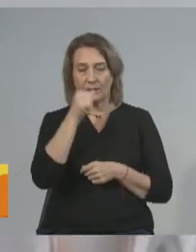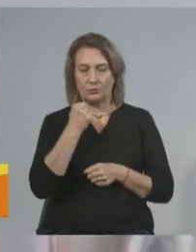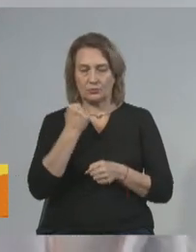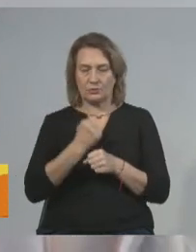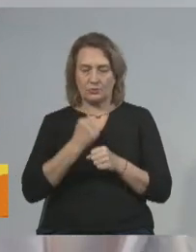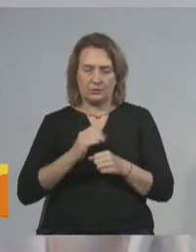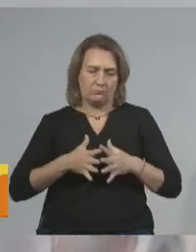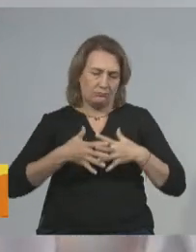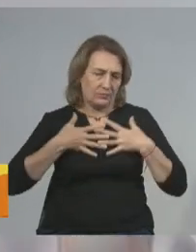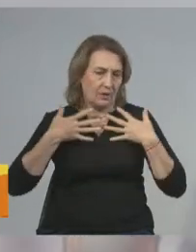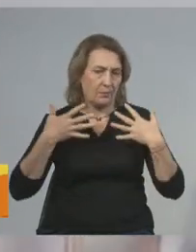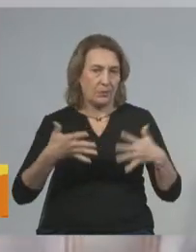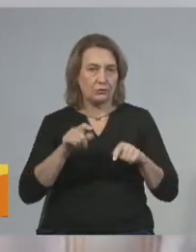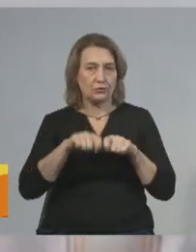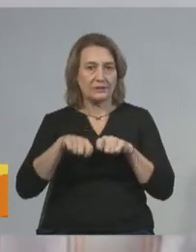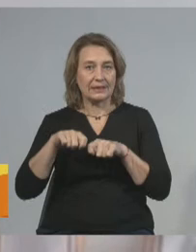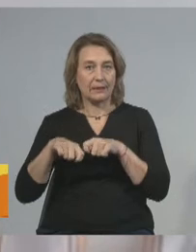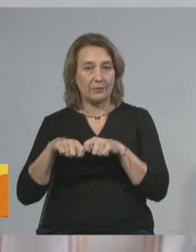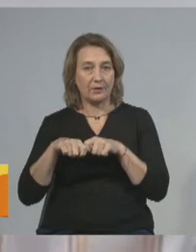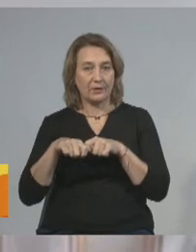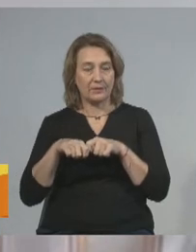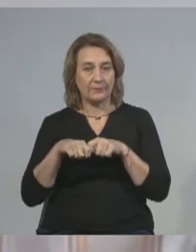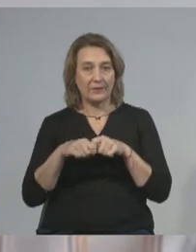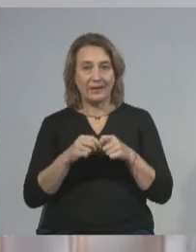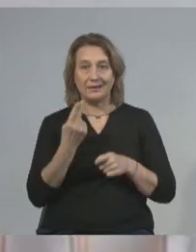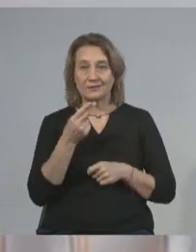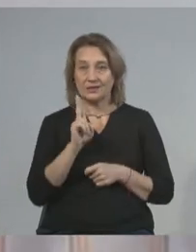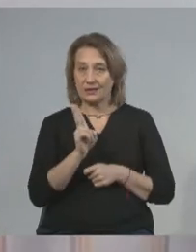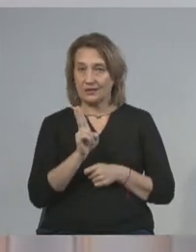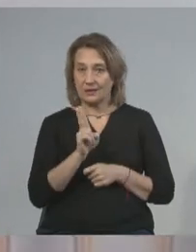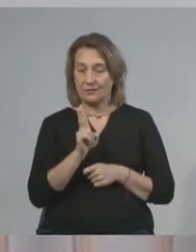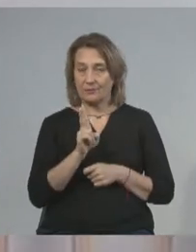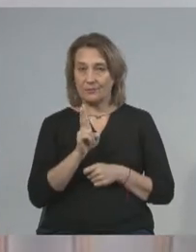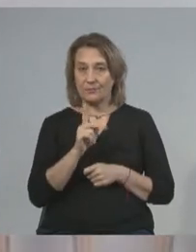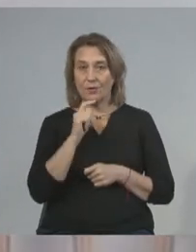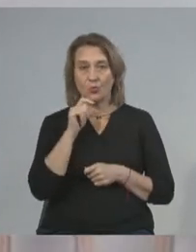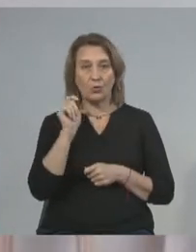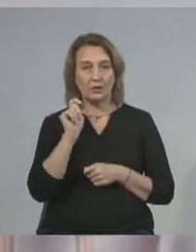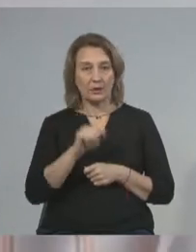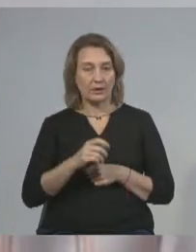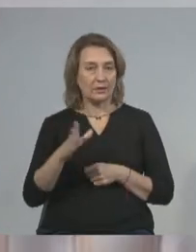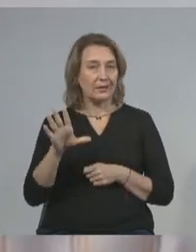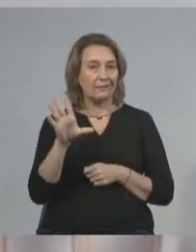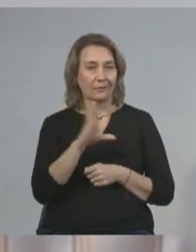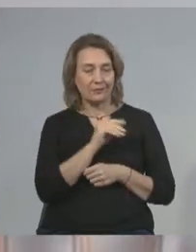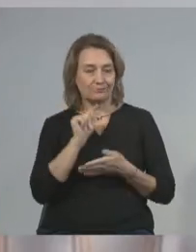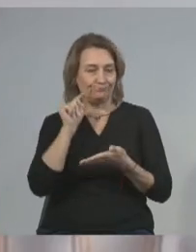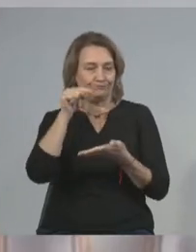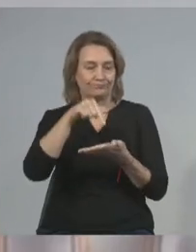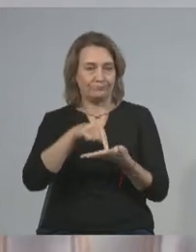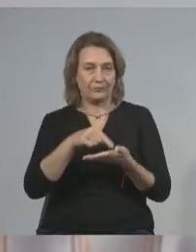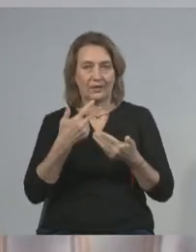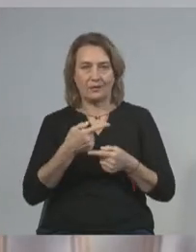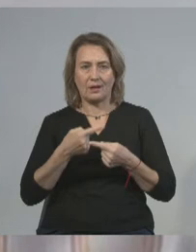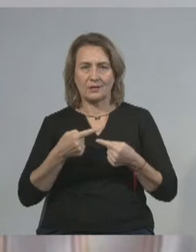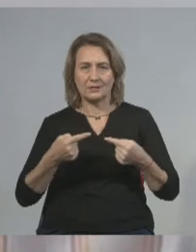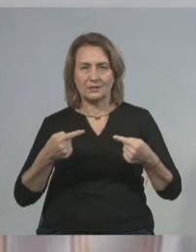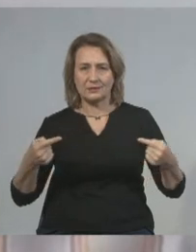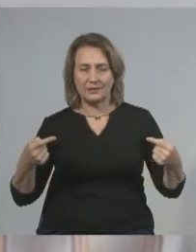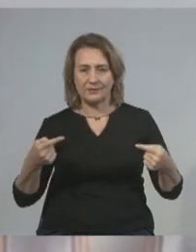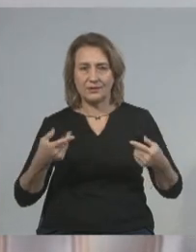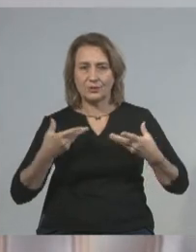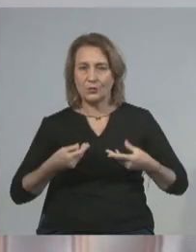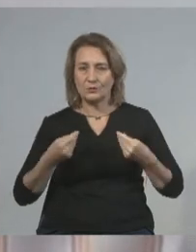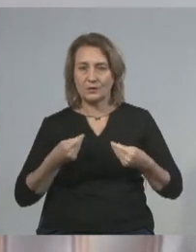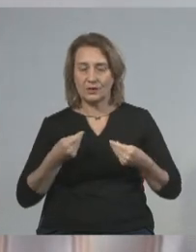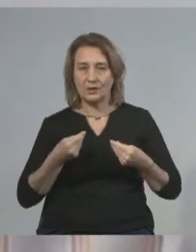out a research within the resilient ukraine program but we focused our attention on different vulnerabilities